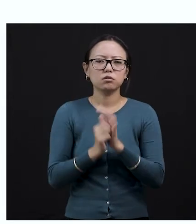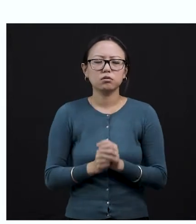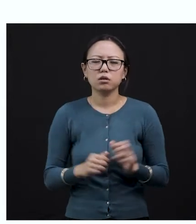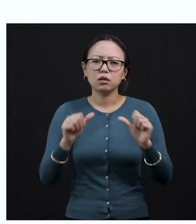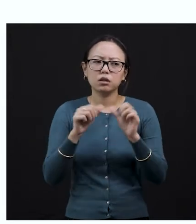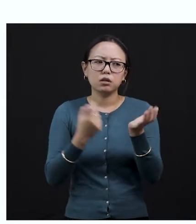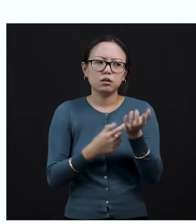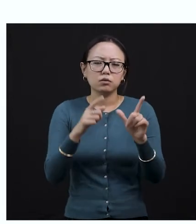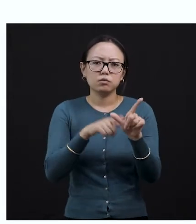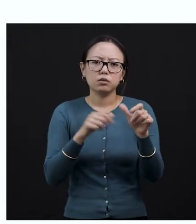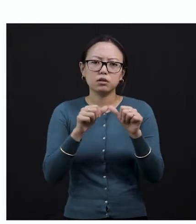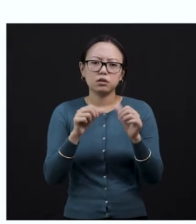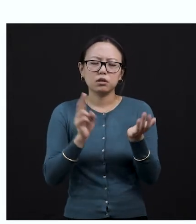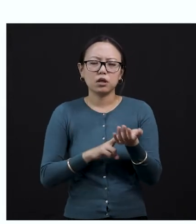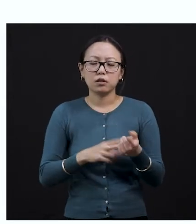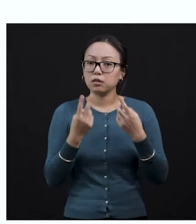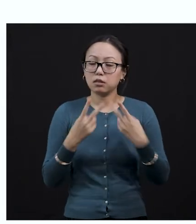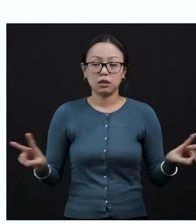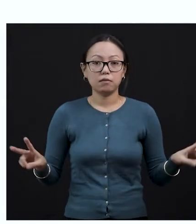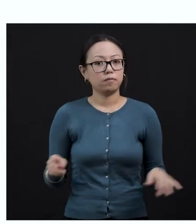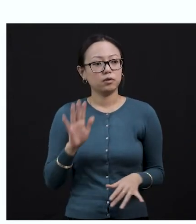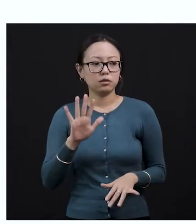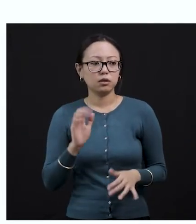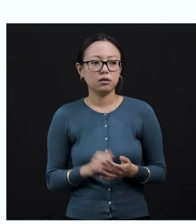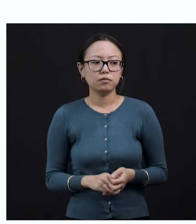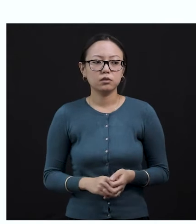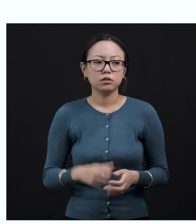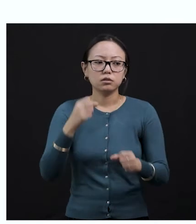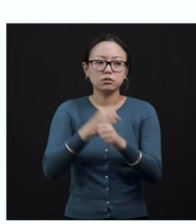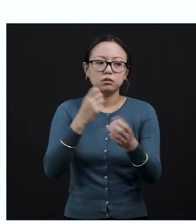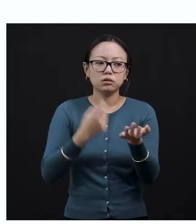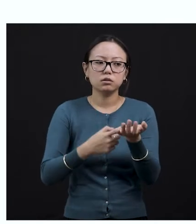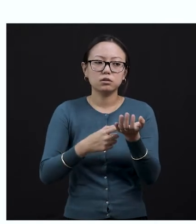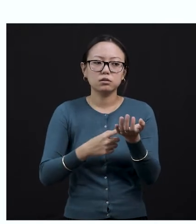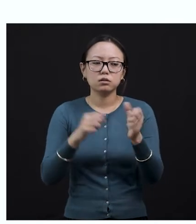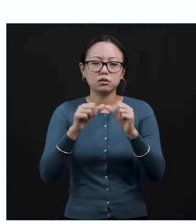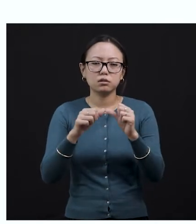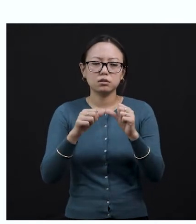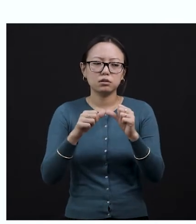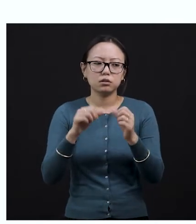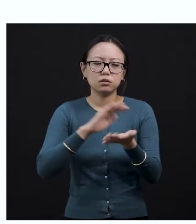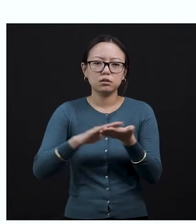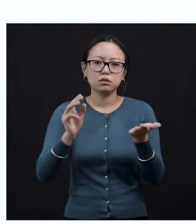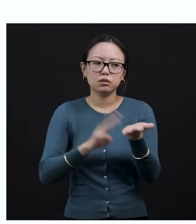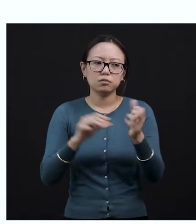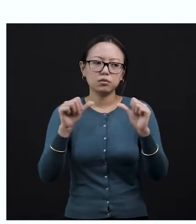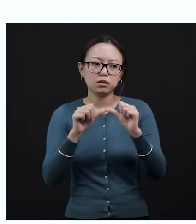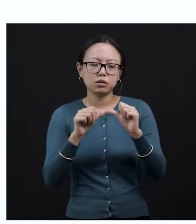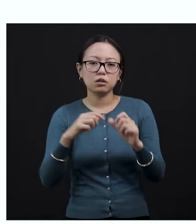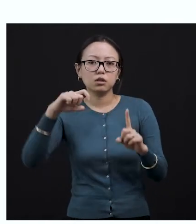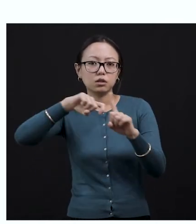culture. The first one, Grama, Kula, head of the family, huts,